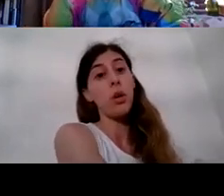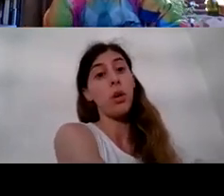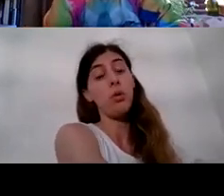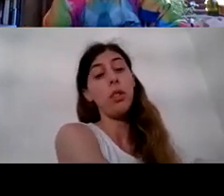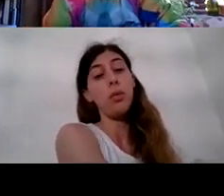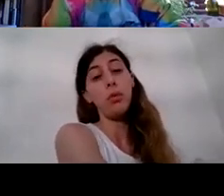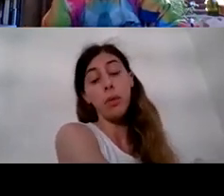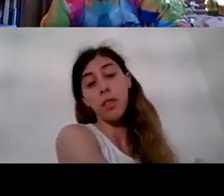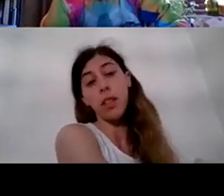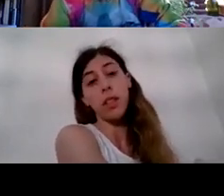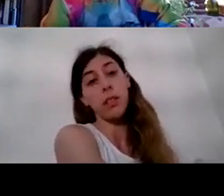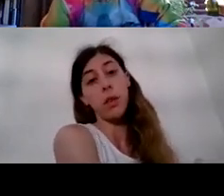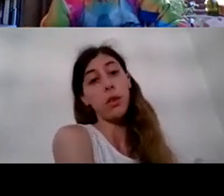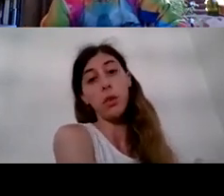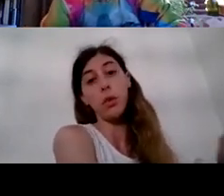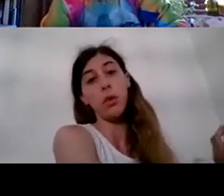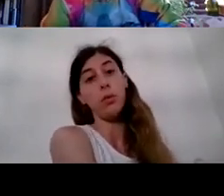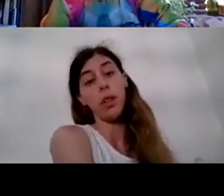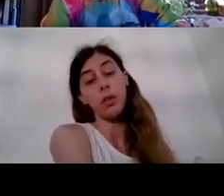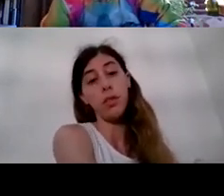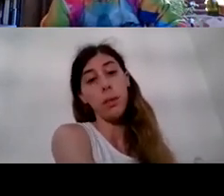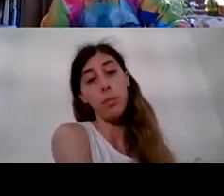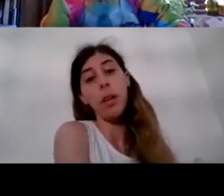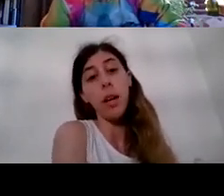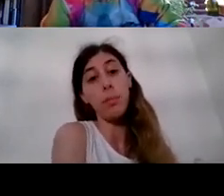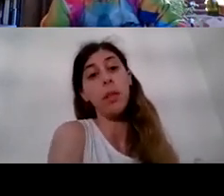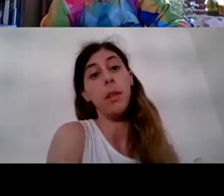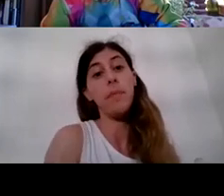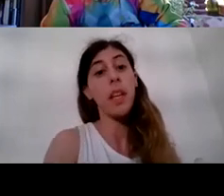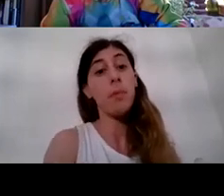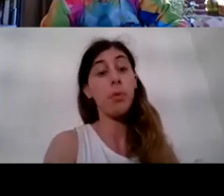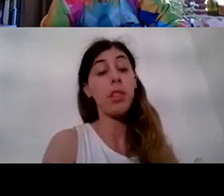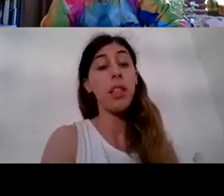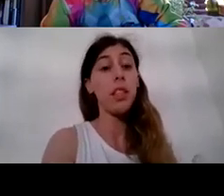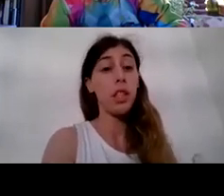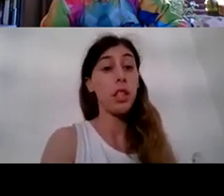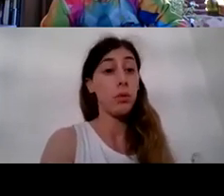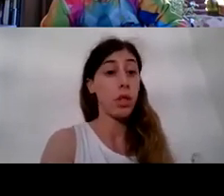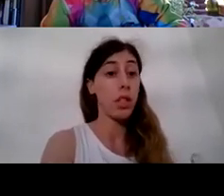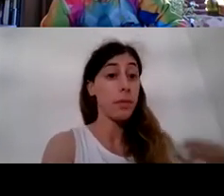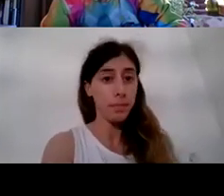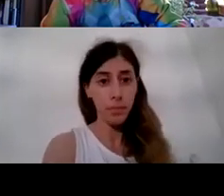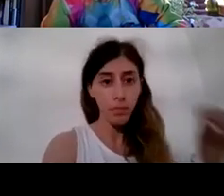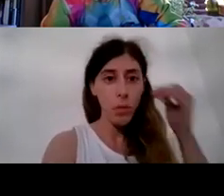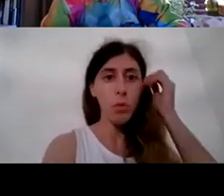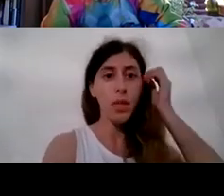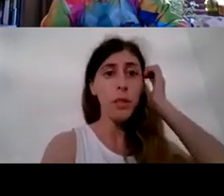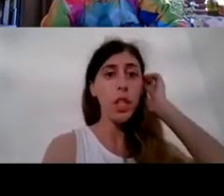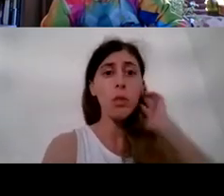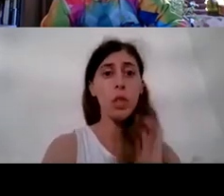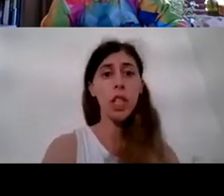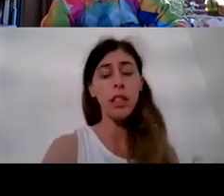awareness of physicians, because tomorrow's medical care